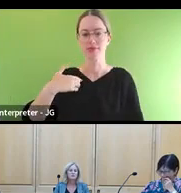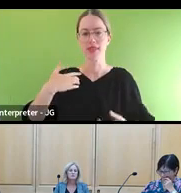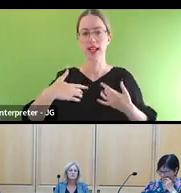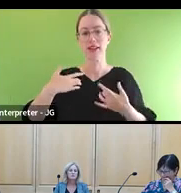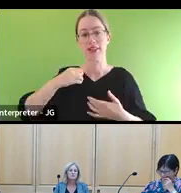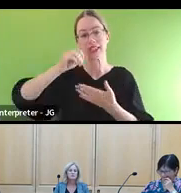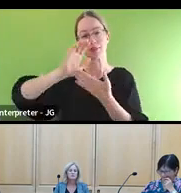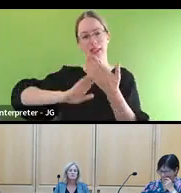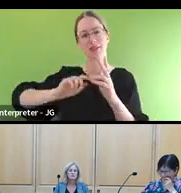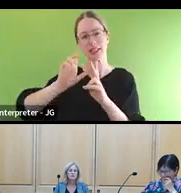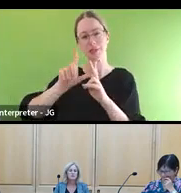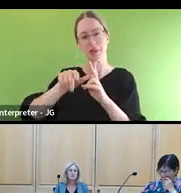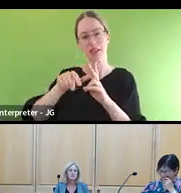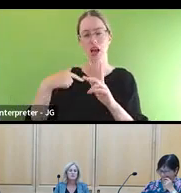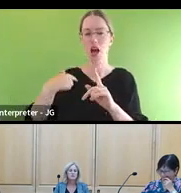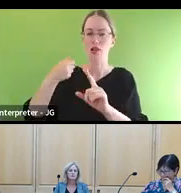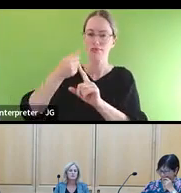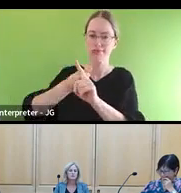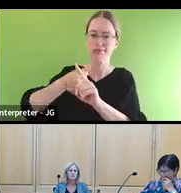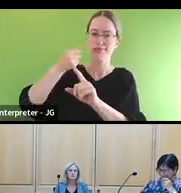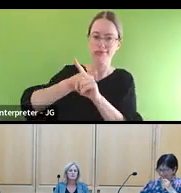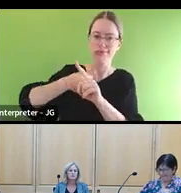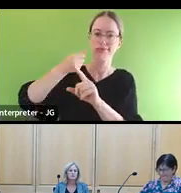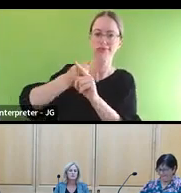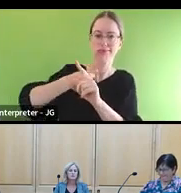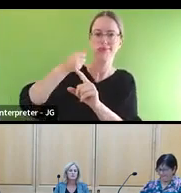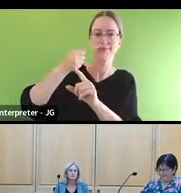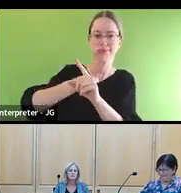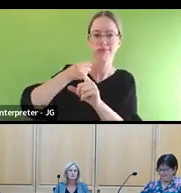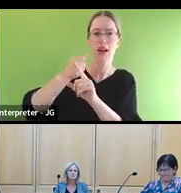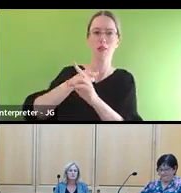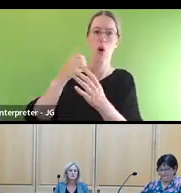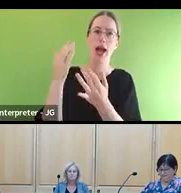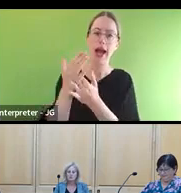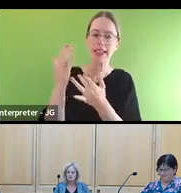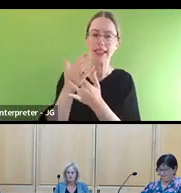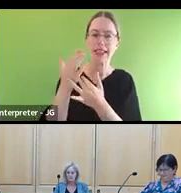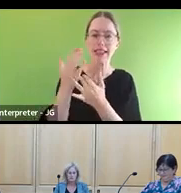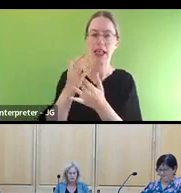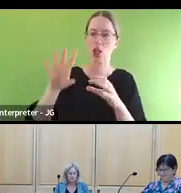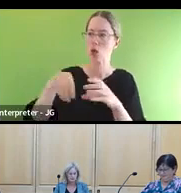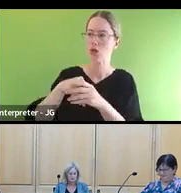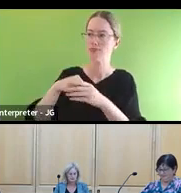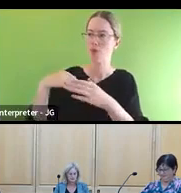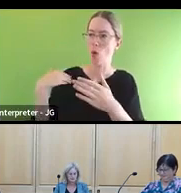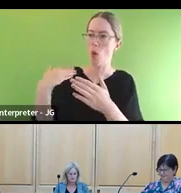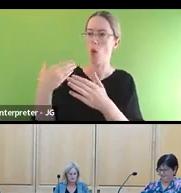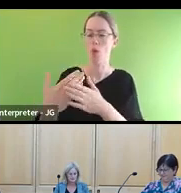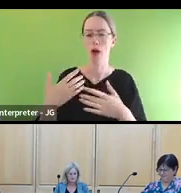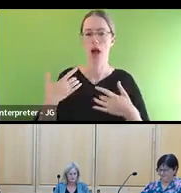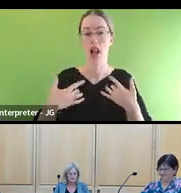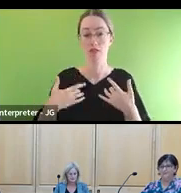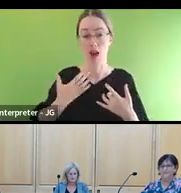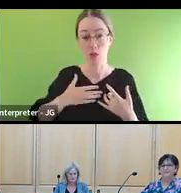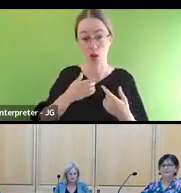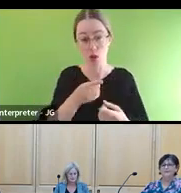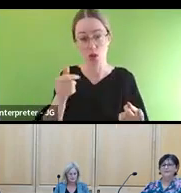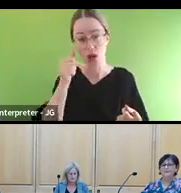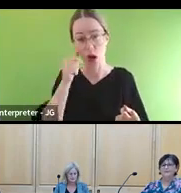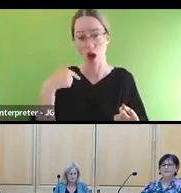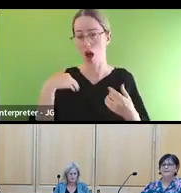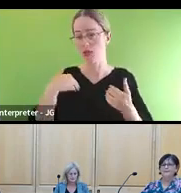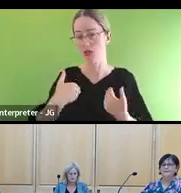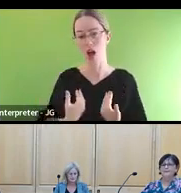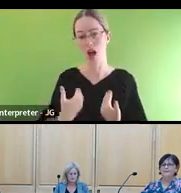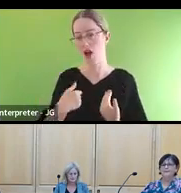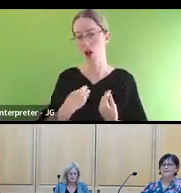of disability. I've been fighting for access and inclusion all of my life, and I'd like you to know that I'm tired and I'm